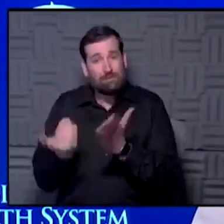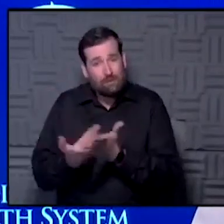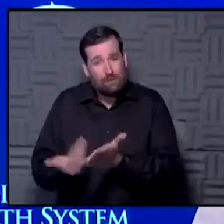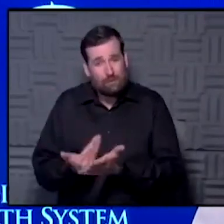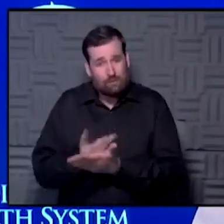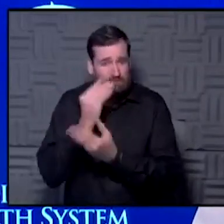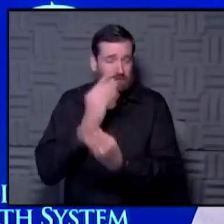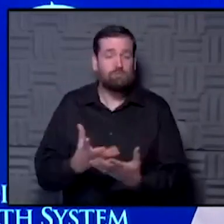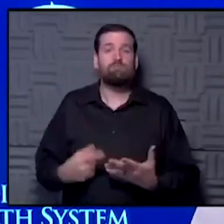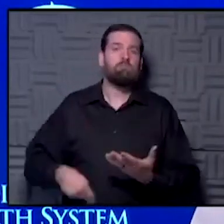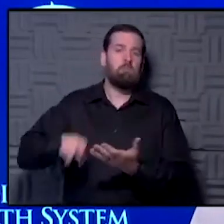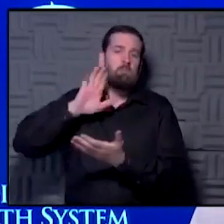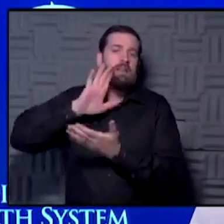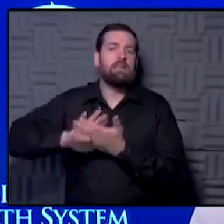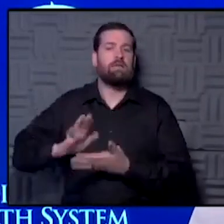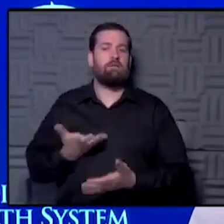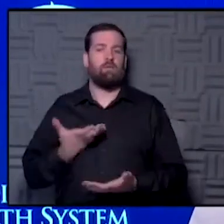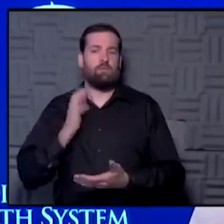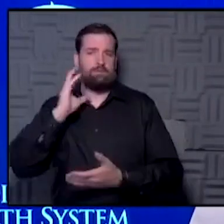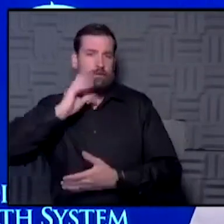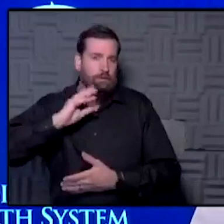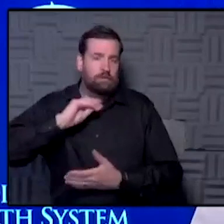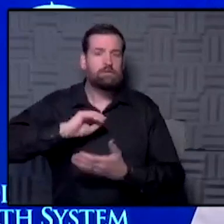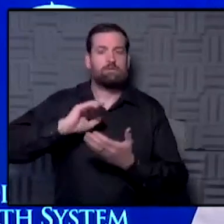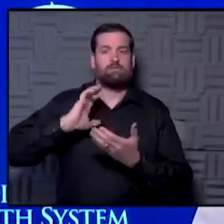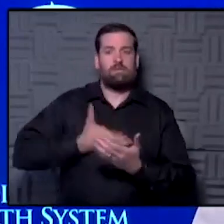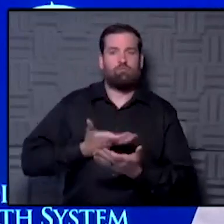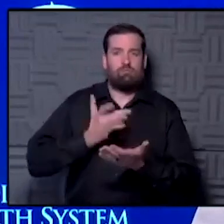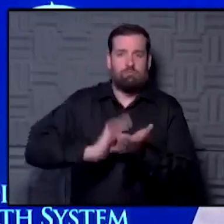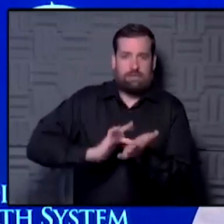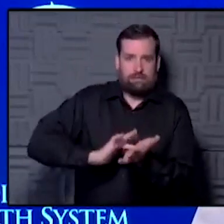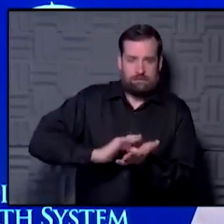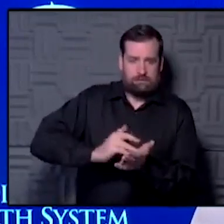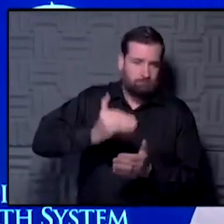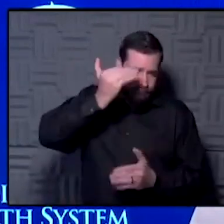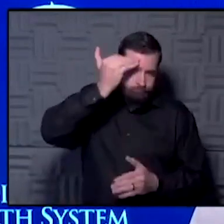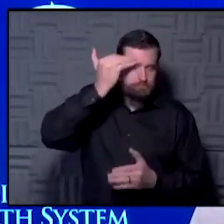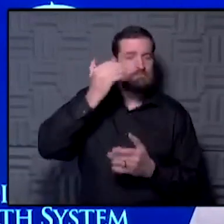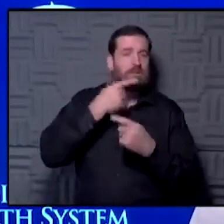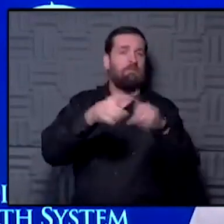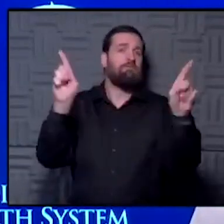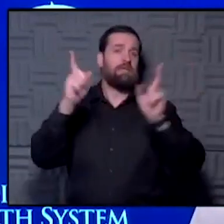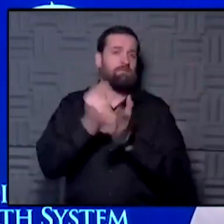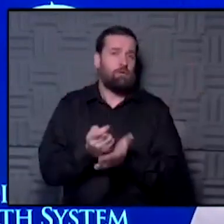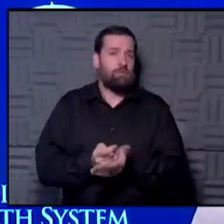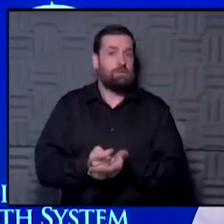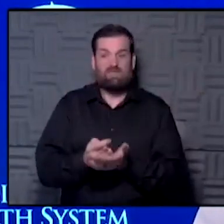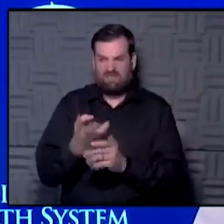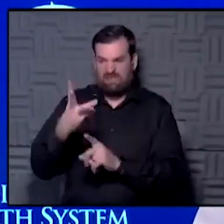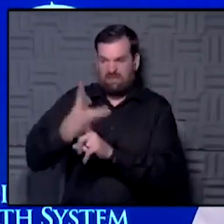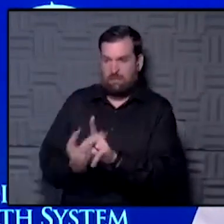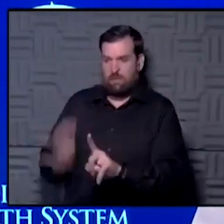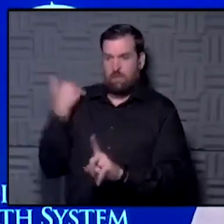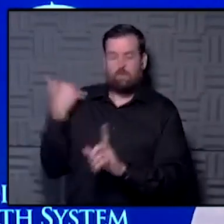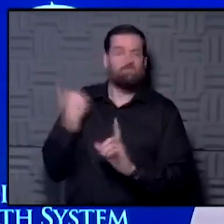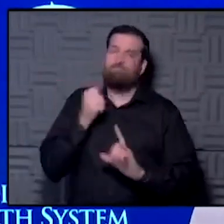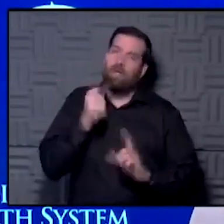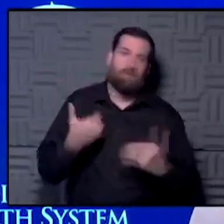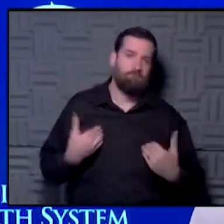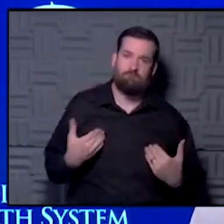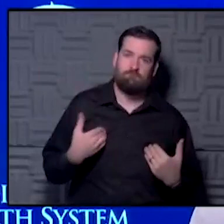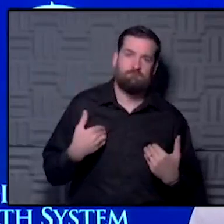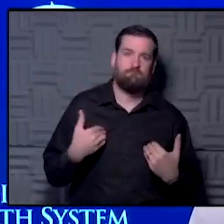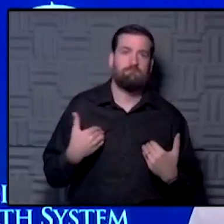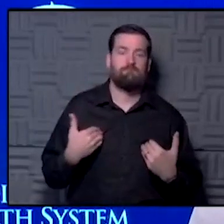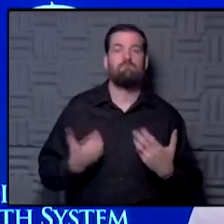what we know, and believe in medicine as best we can here, that there are some effective therapies that we didn't have 6 months ago, that most people who are